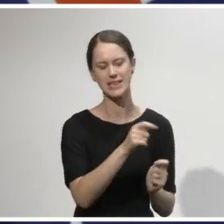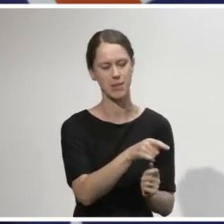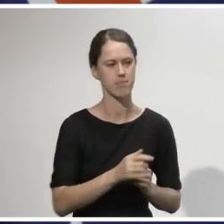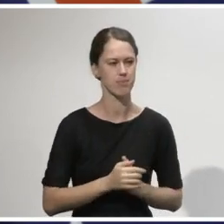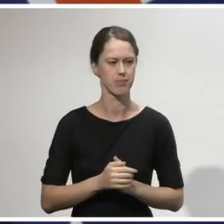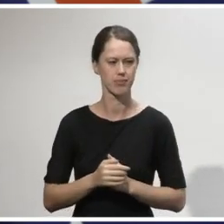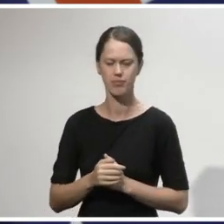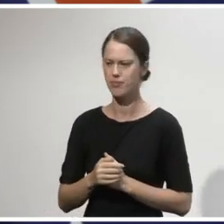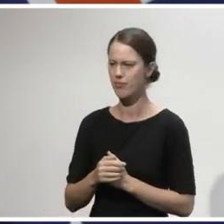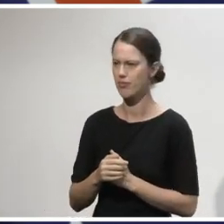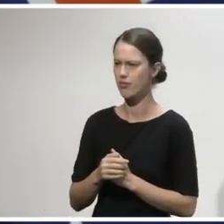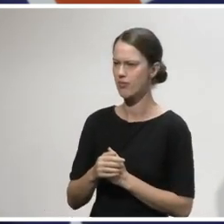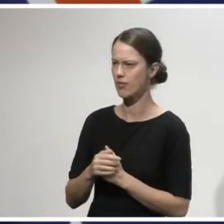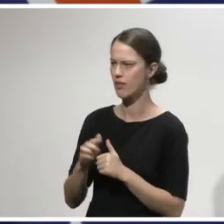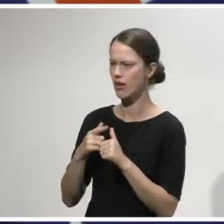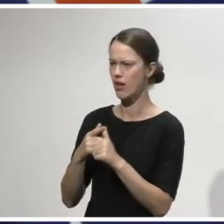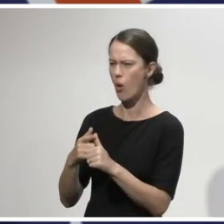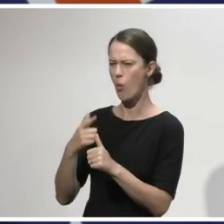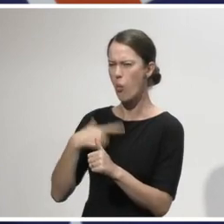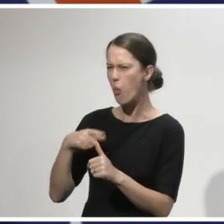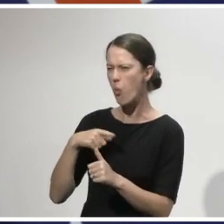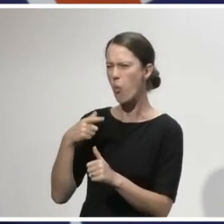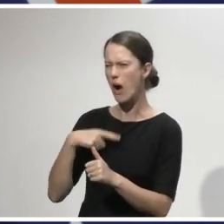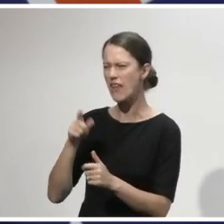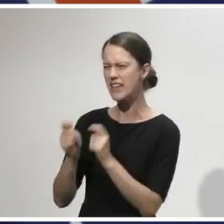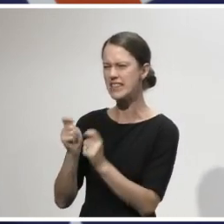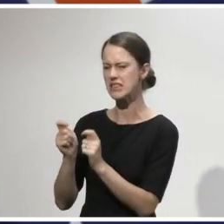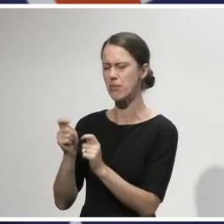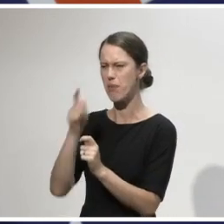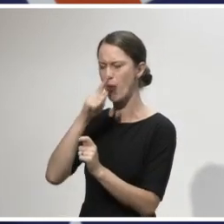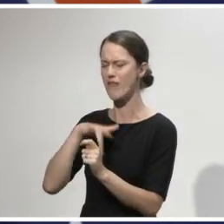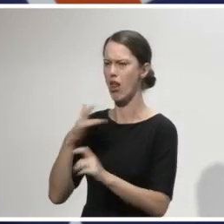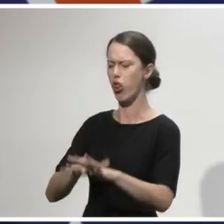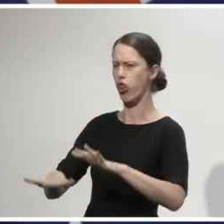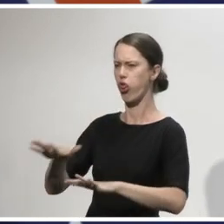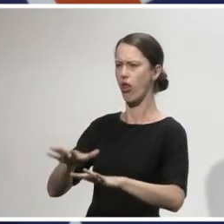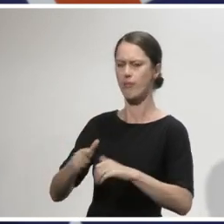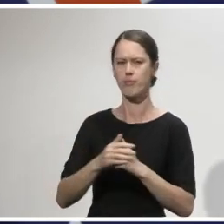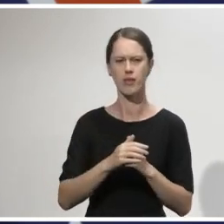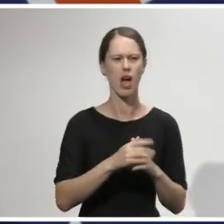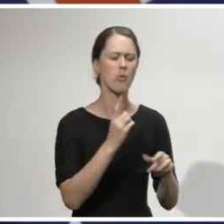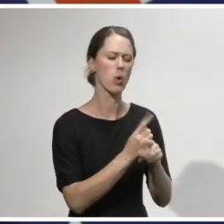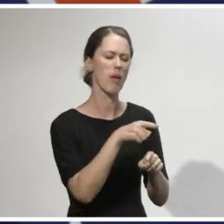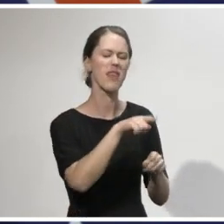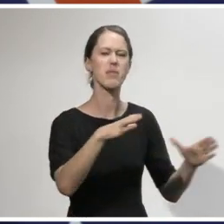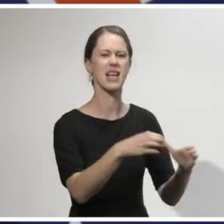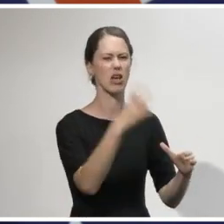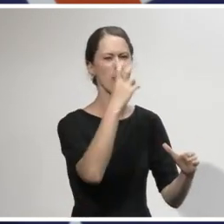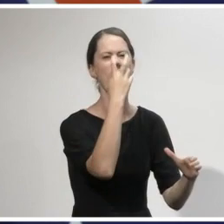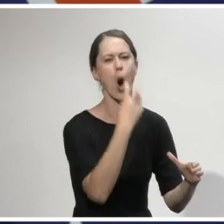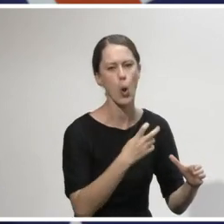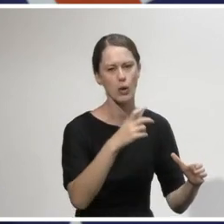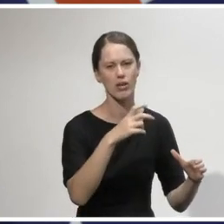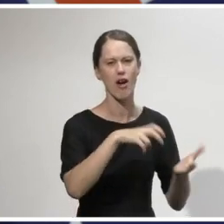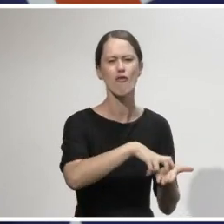you just clarify exactly what is so distressing about the test? Well, I'm talking about this particular group of elderly,